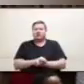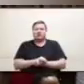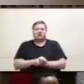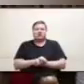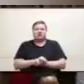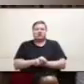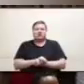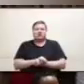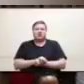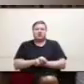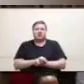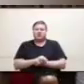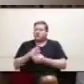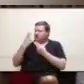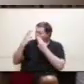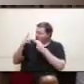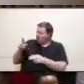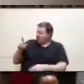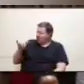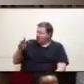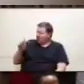Honorable Labuskaghne,